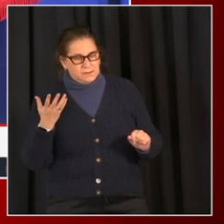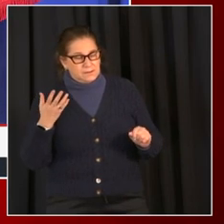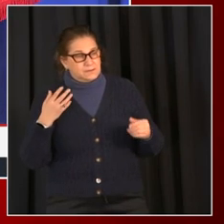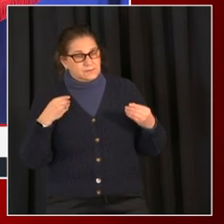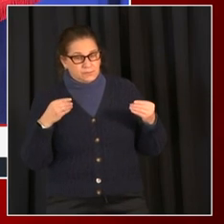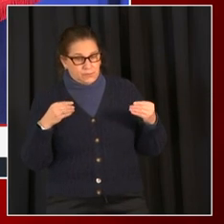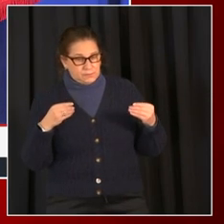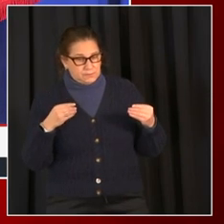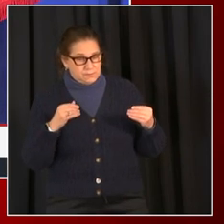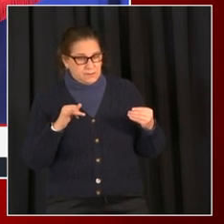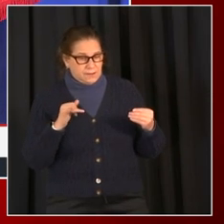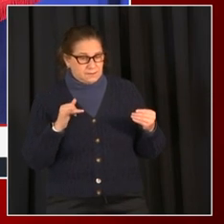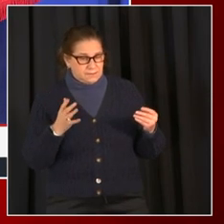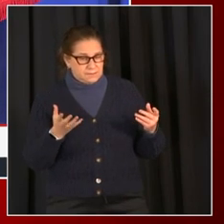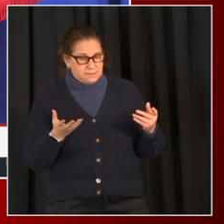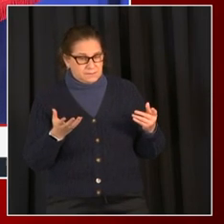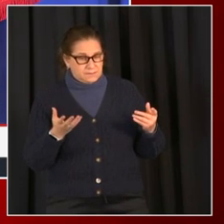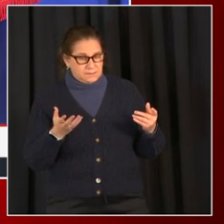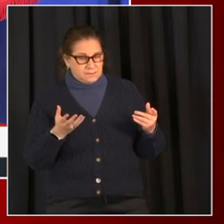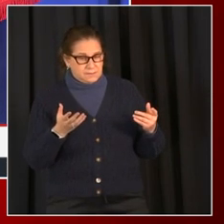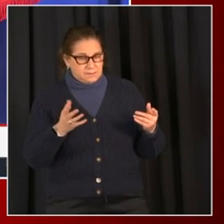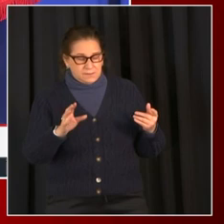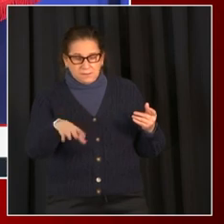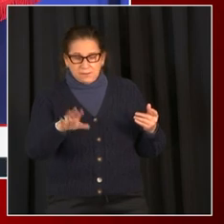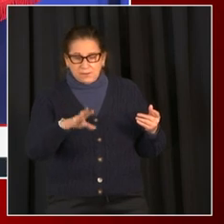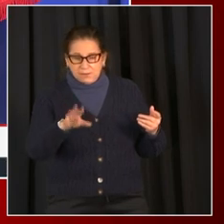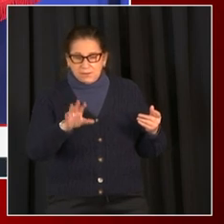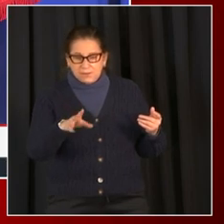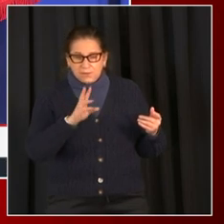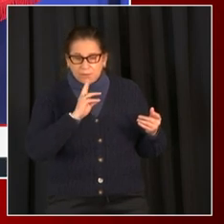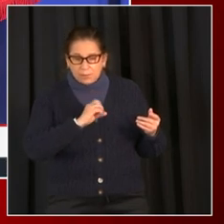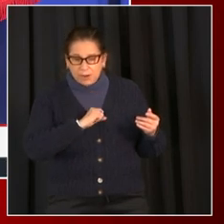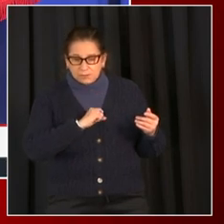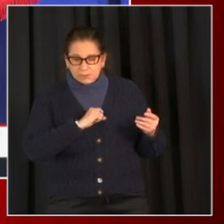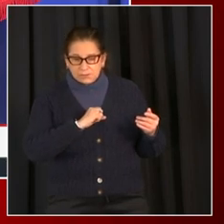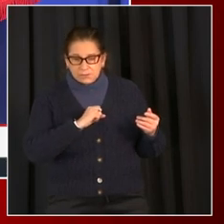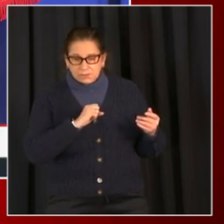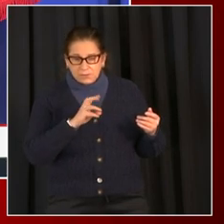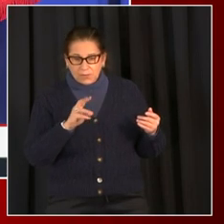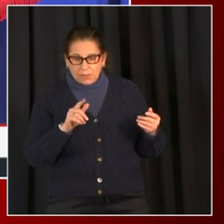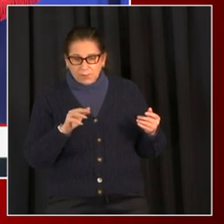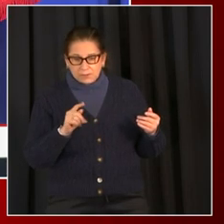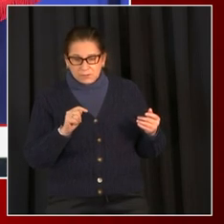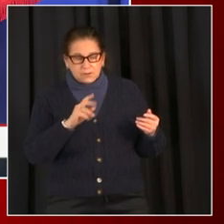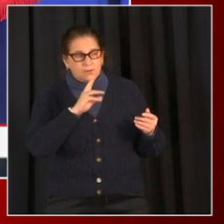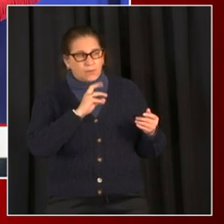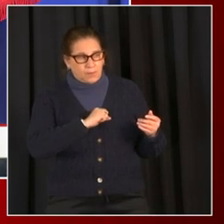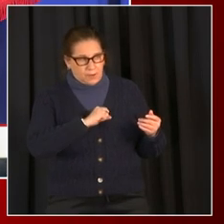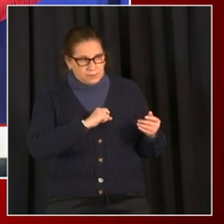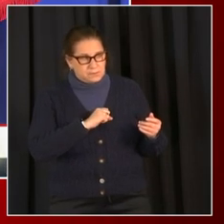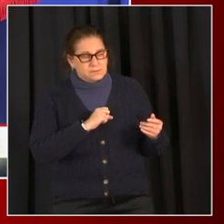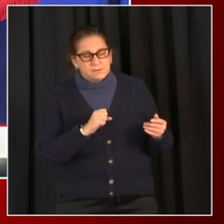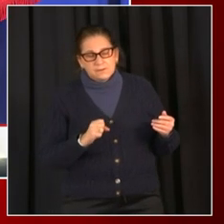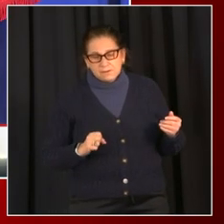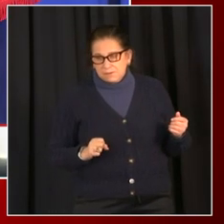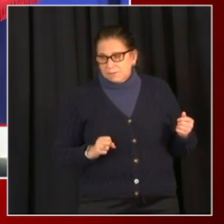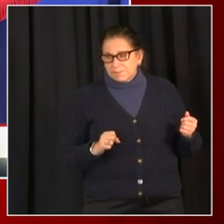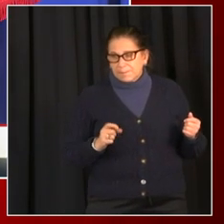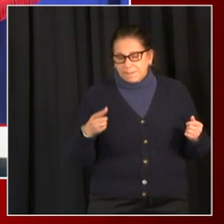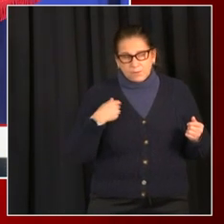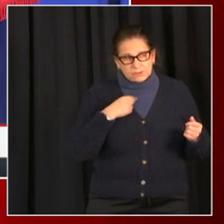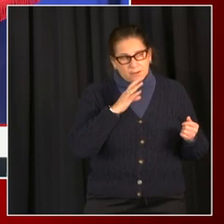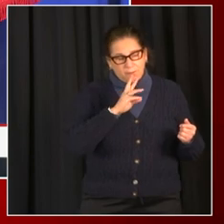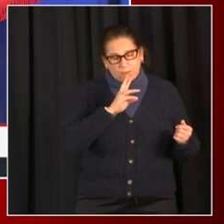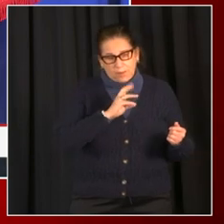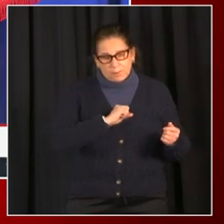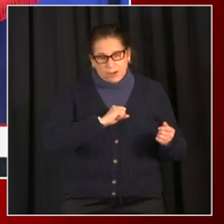fits the example where you're seeing a lot of people in these stores. Social distancing is not always easy to operate, but these stores are